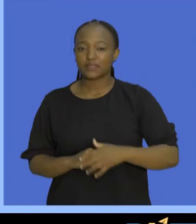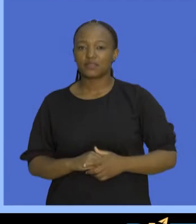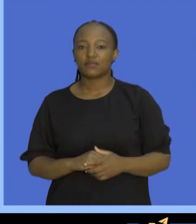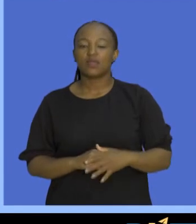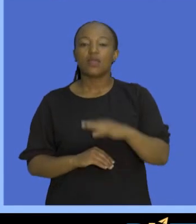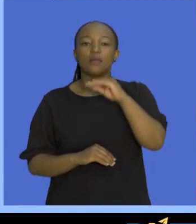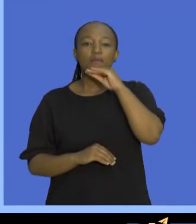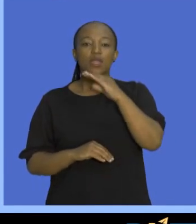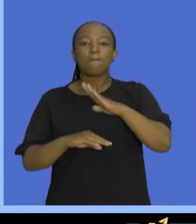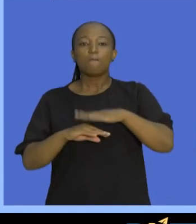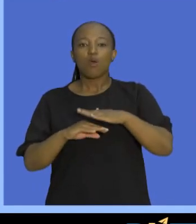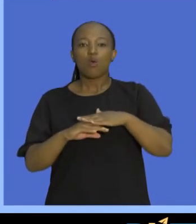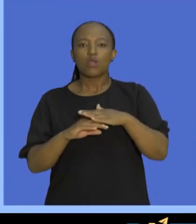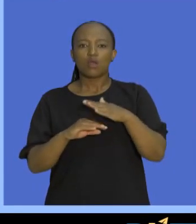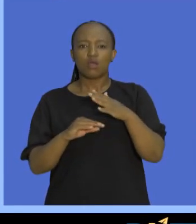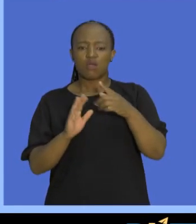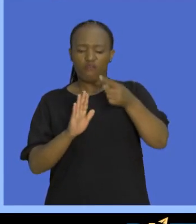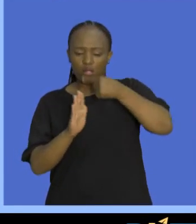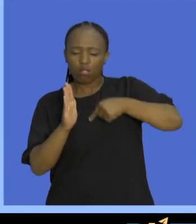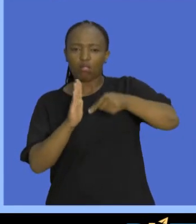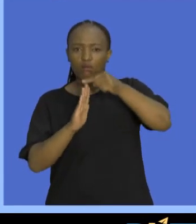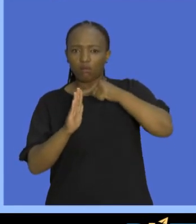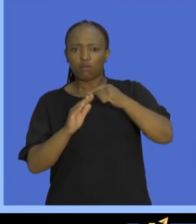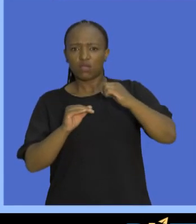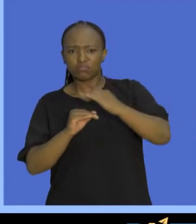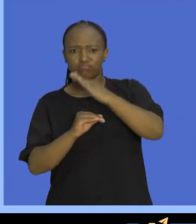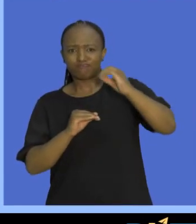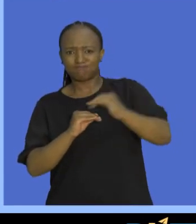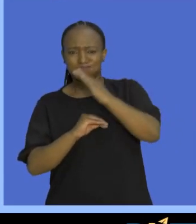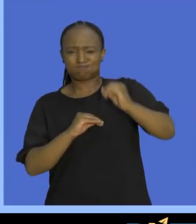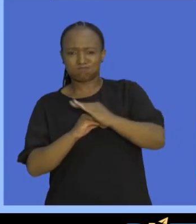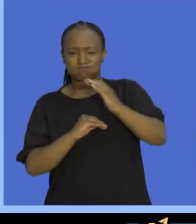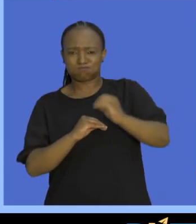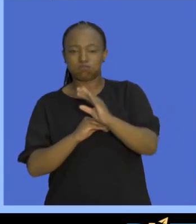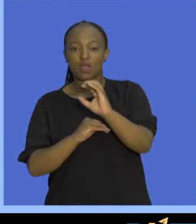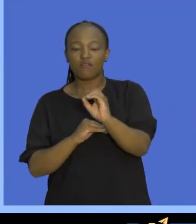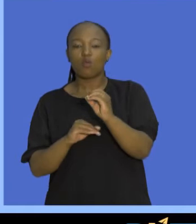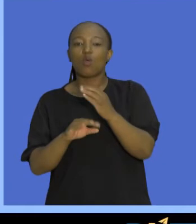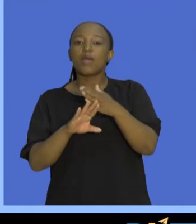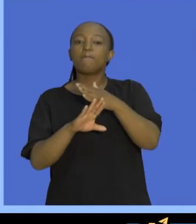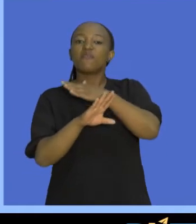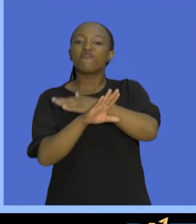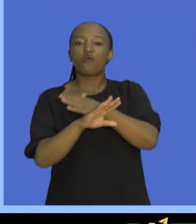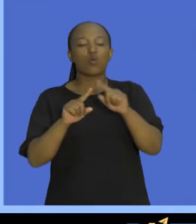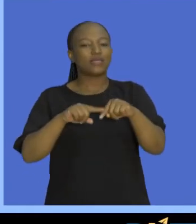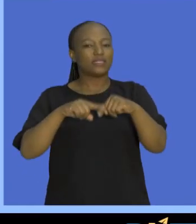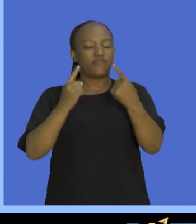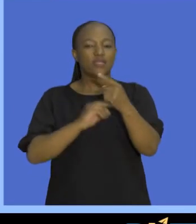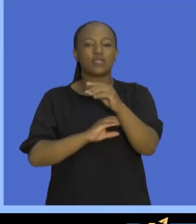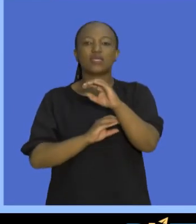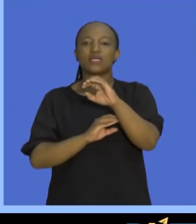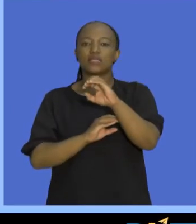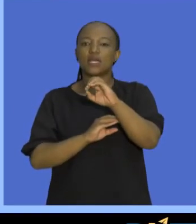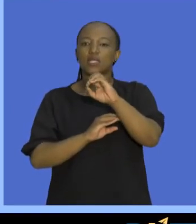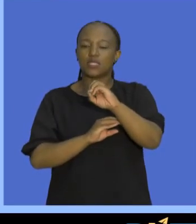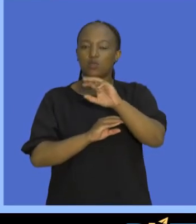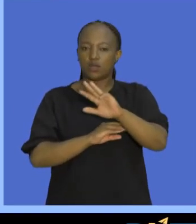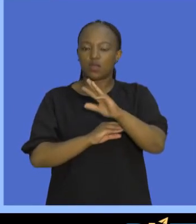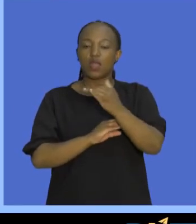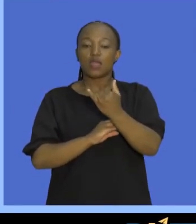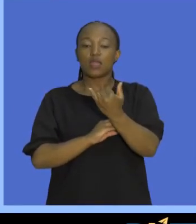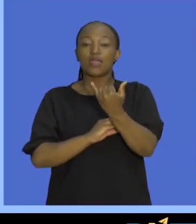more charges pass through a point for every second, okay? Now, our initial reading was 0.9